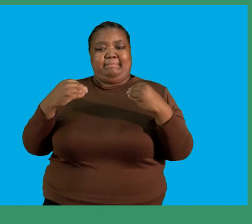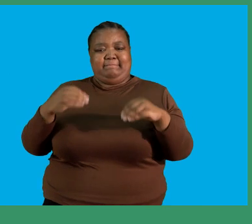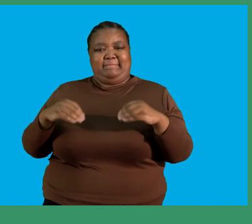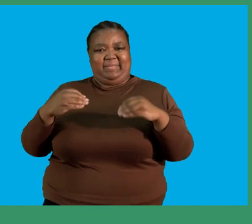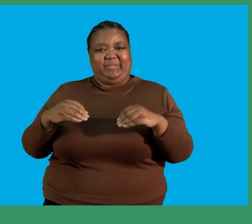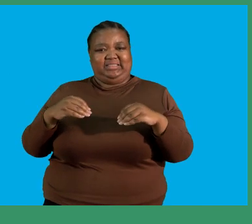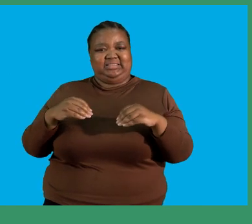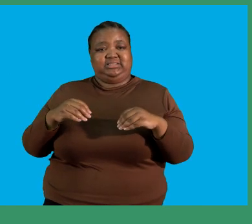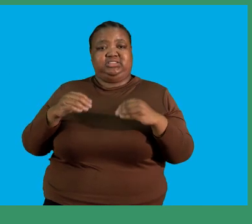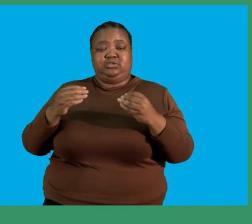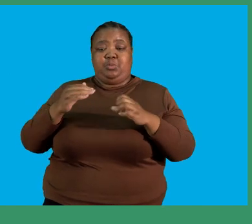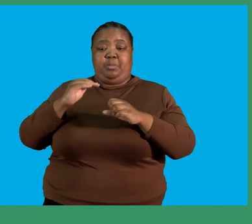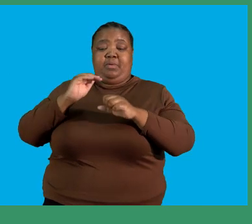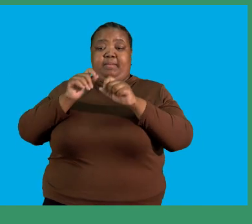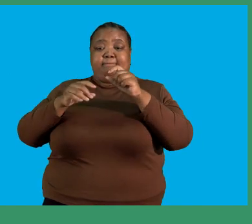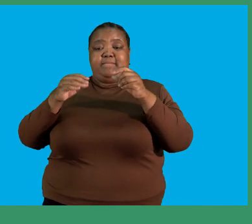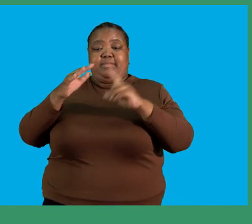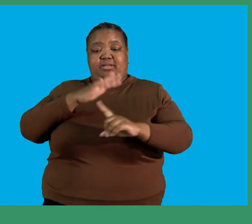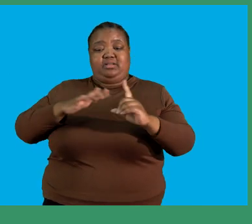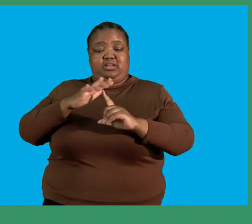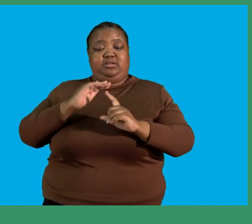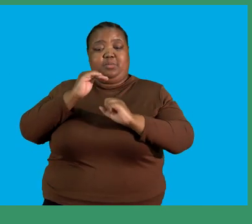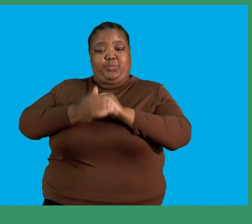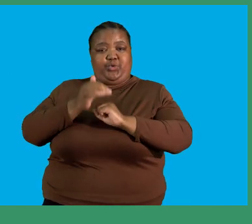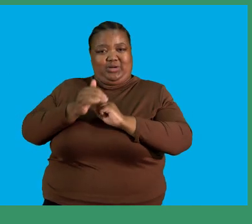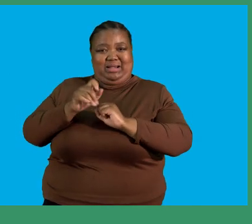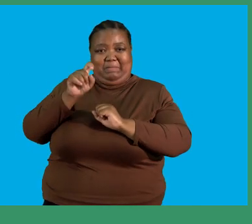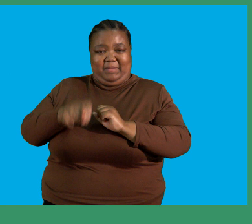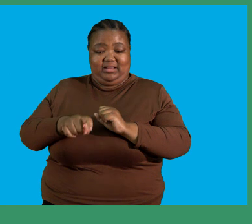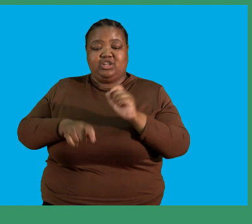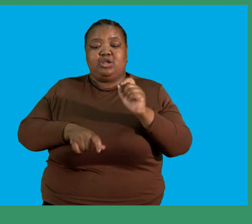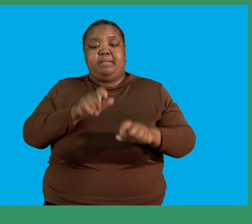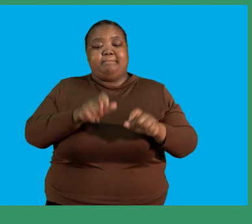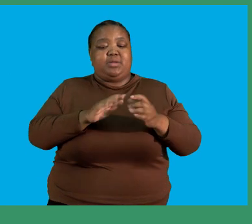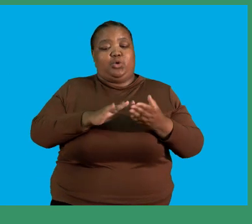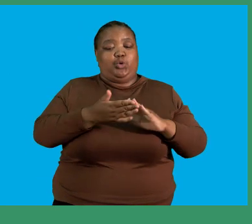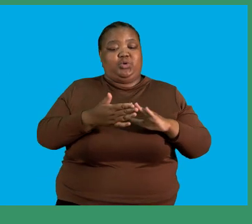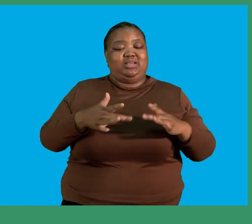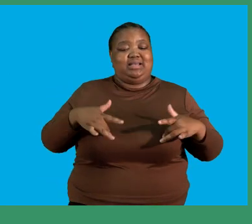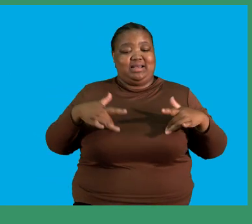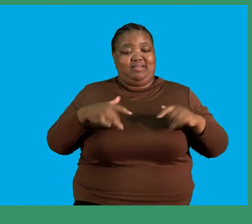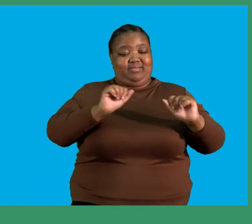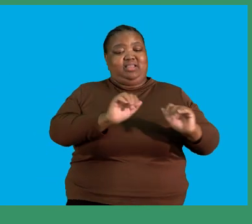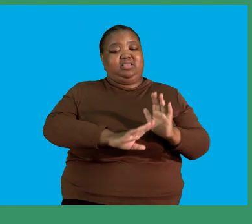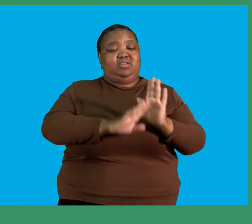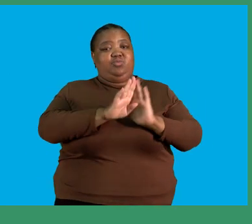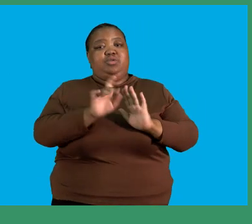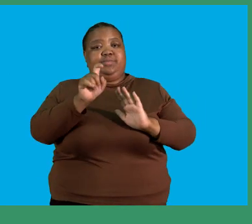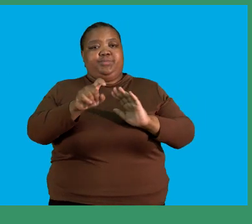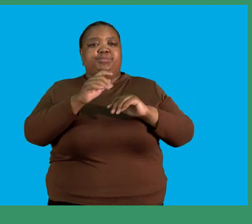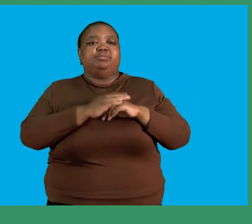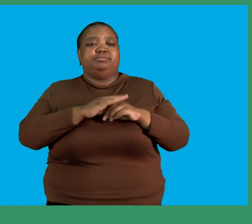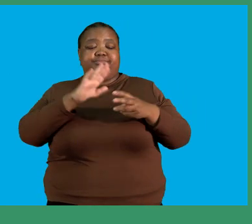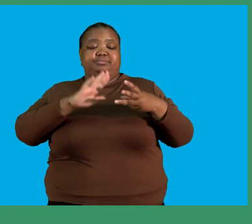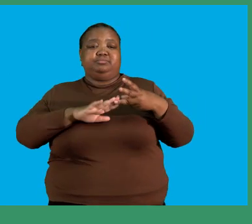to protect its environment and improve the quality of life of the people in the community. We then have